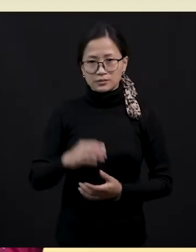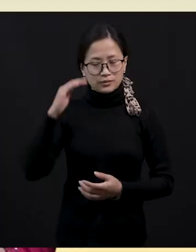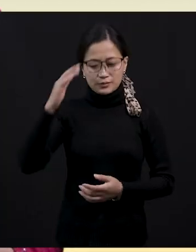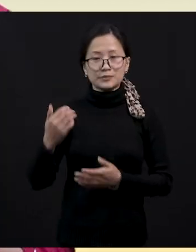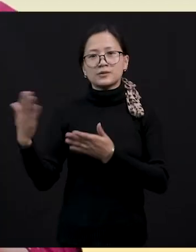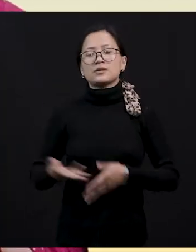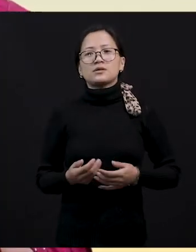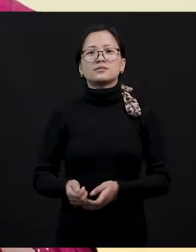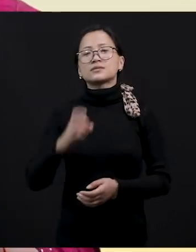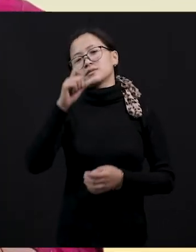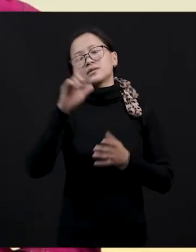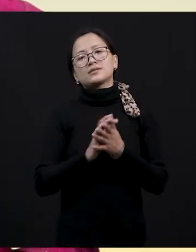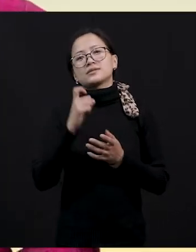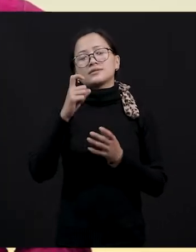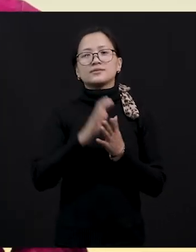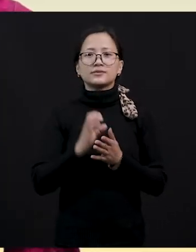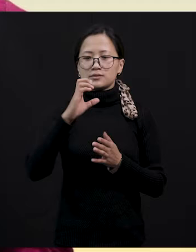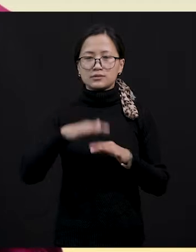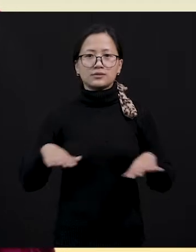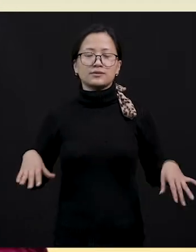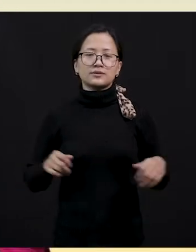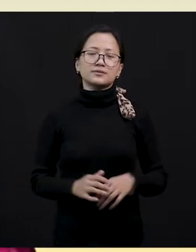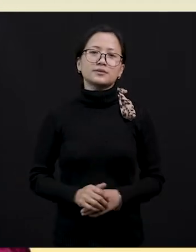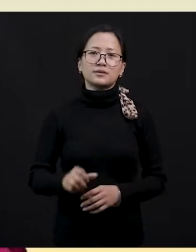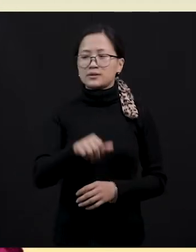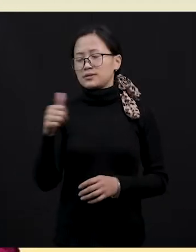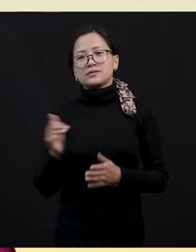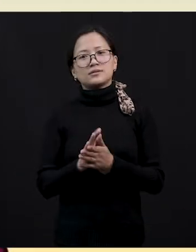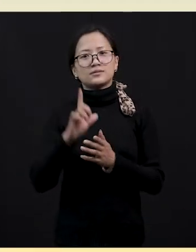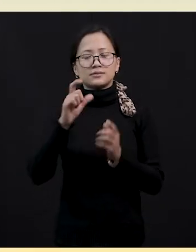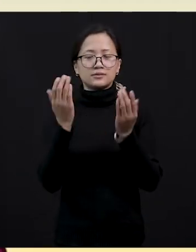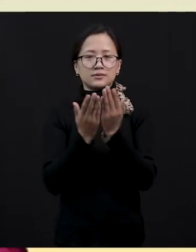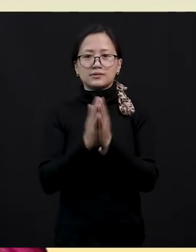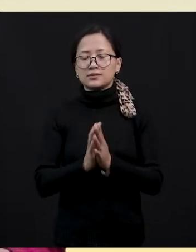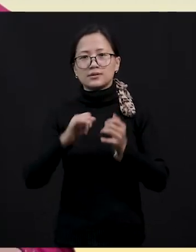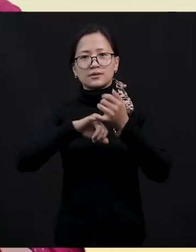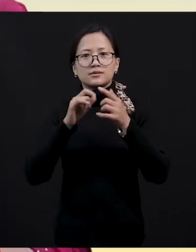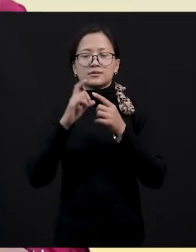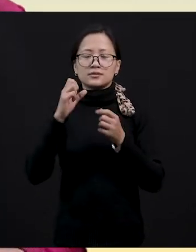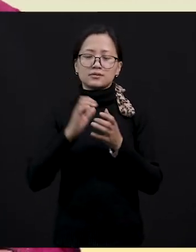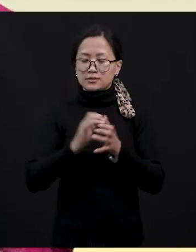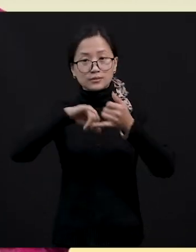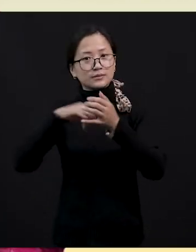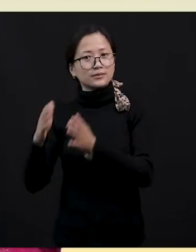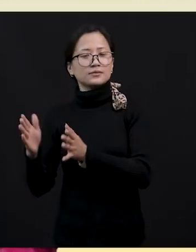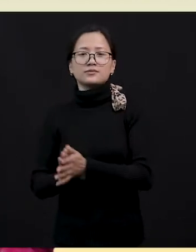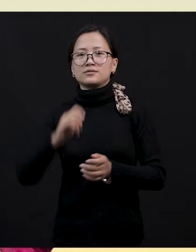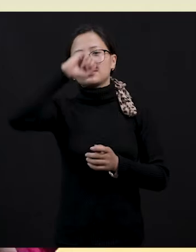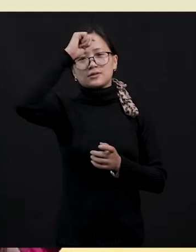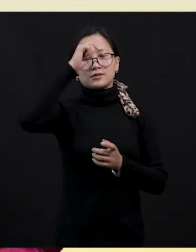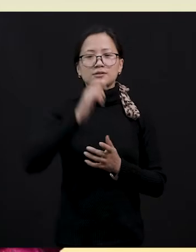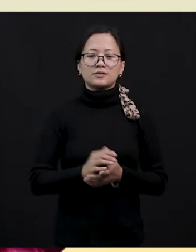So welcome class 7 children to another learning session for English, and today we